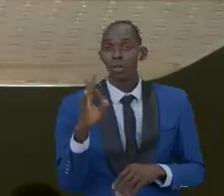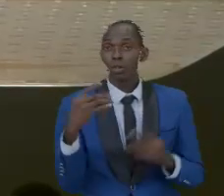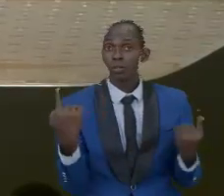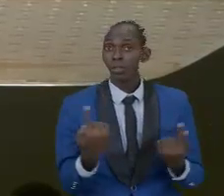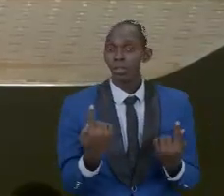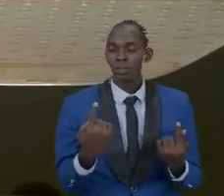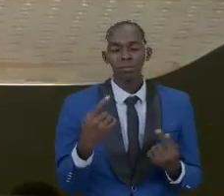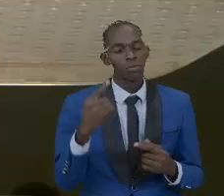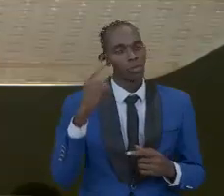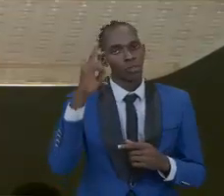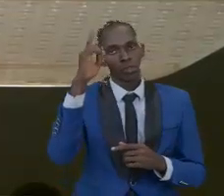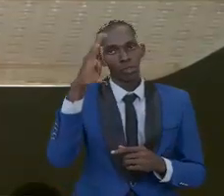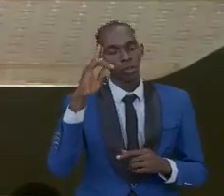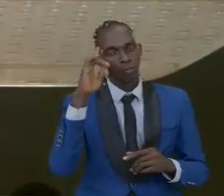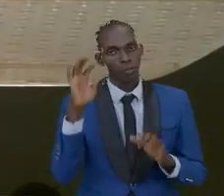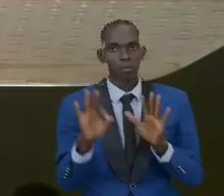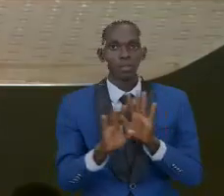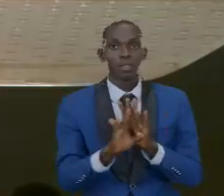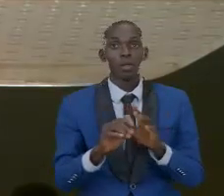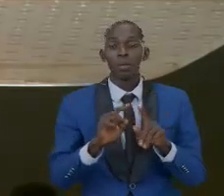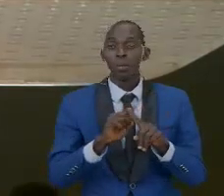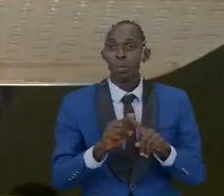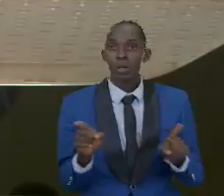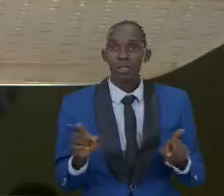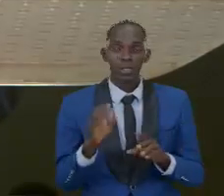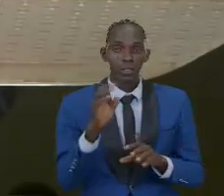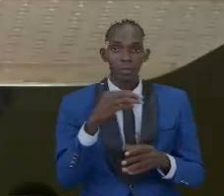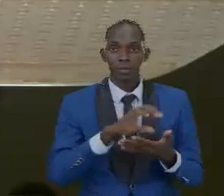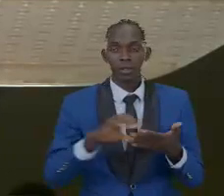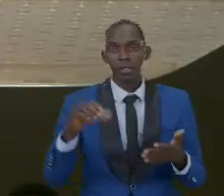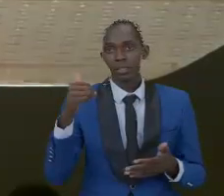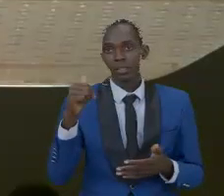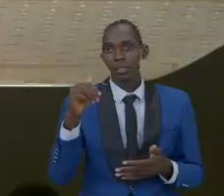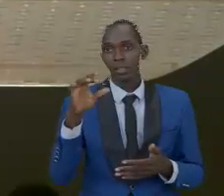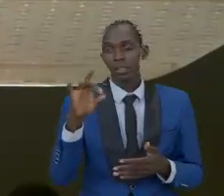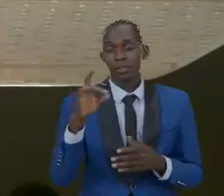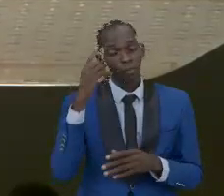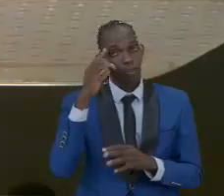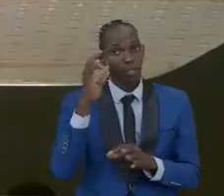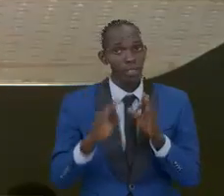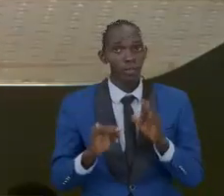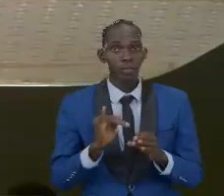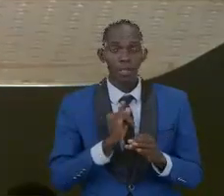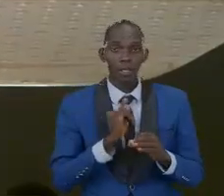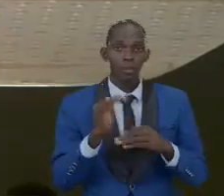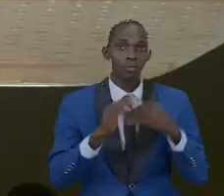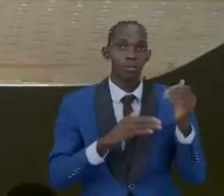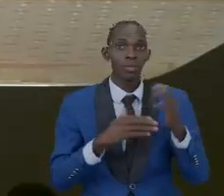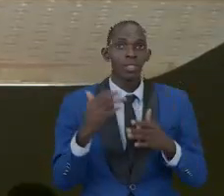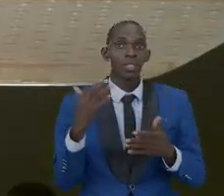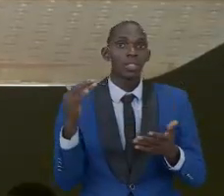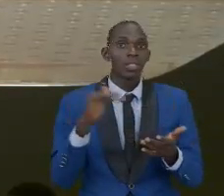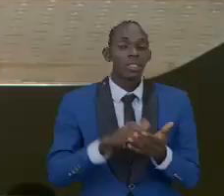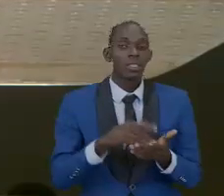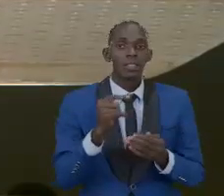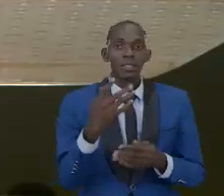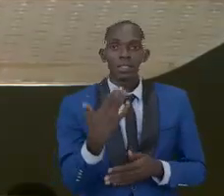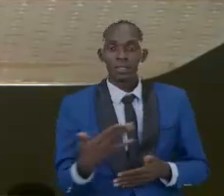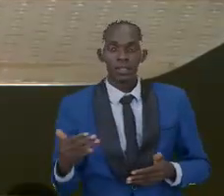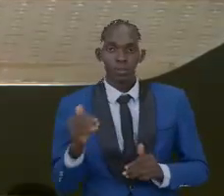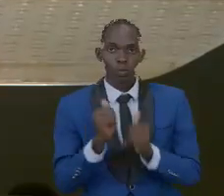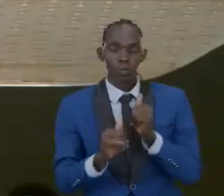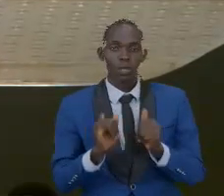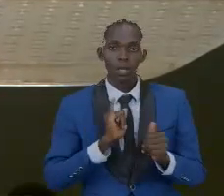Verse 18 for if I built again the things which I